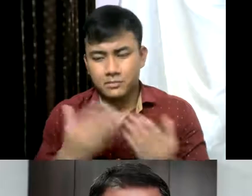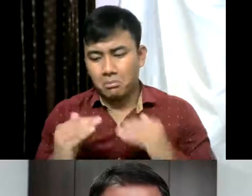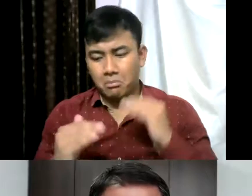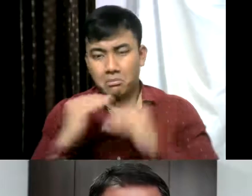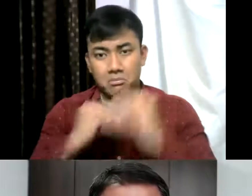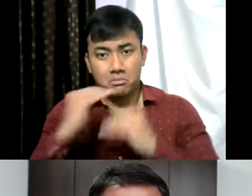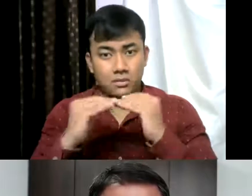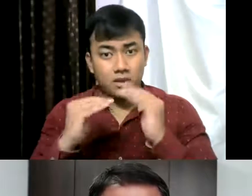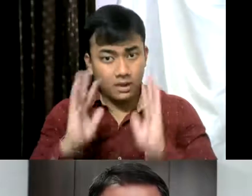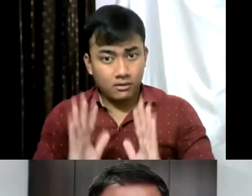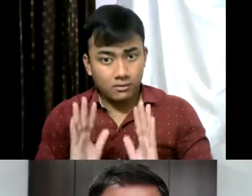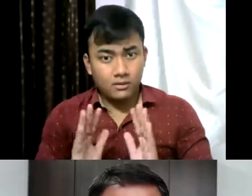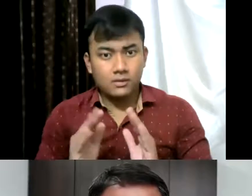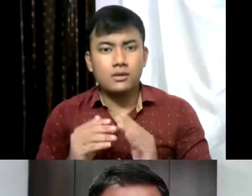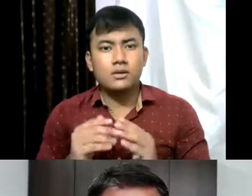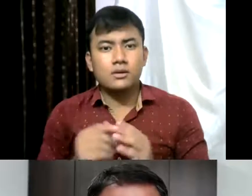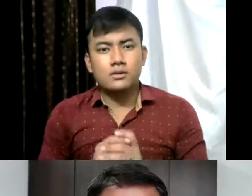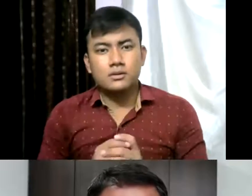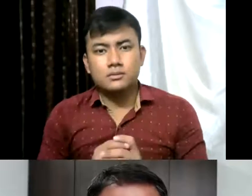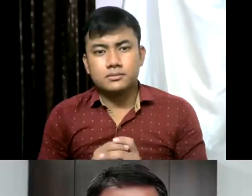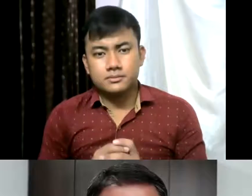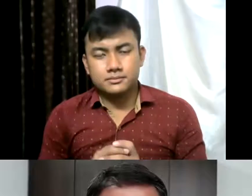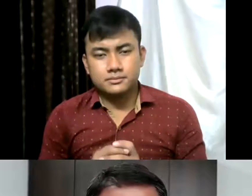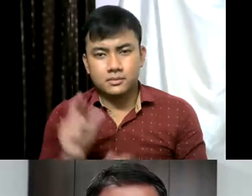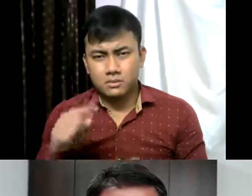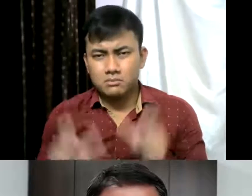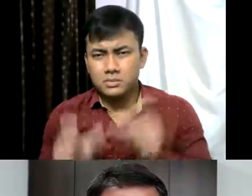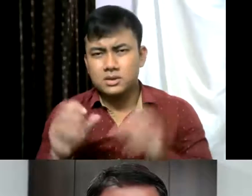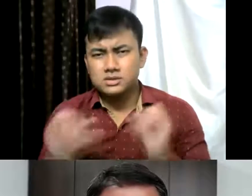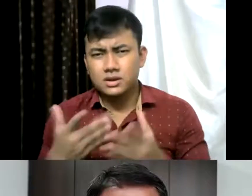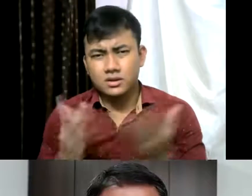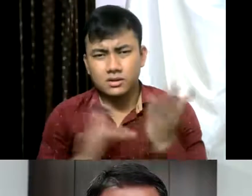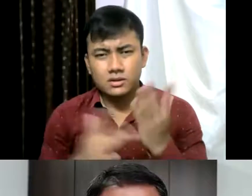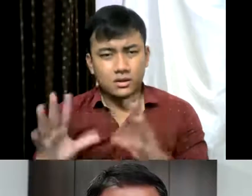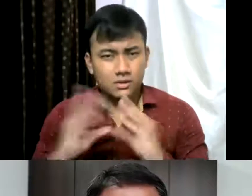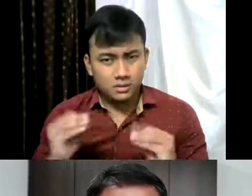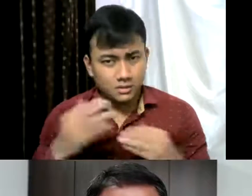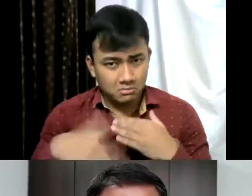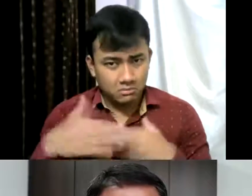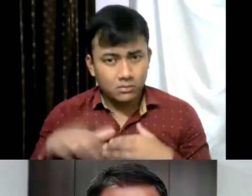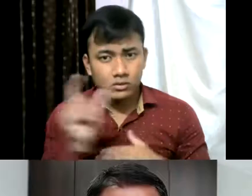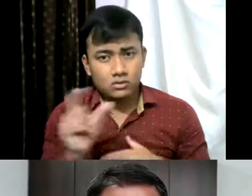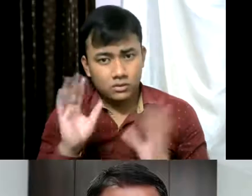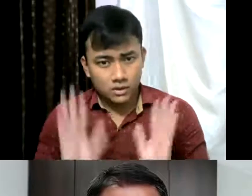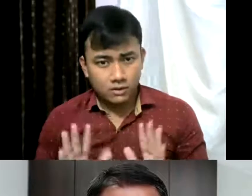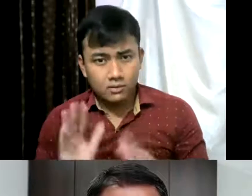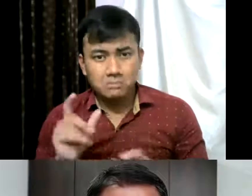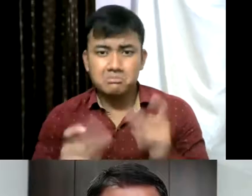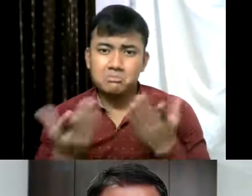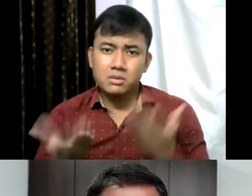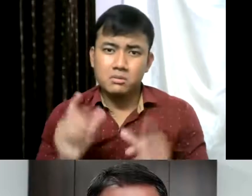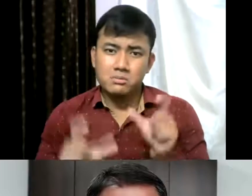lives. It was always there, but it has that magnanimity with which it has erupted to say that, we have become cooler, we have become